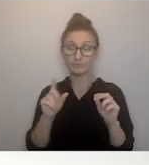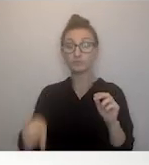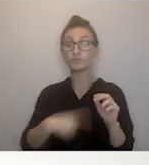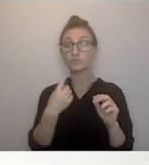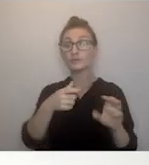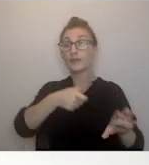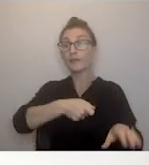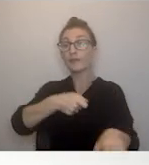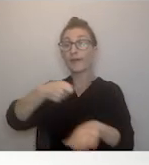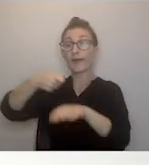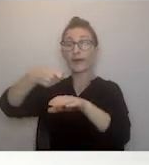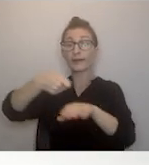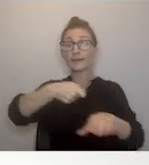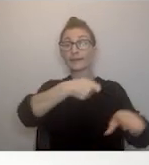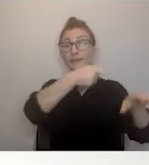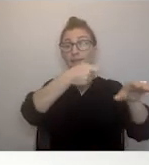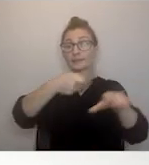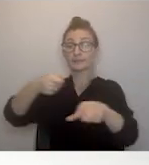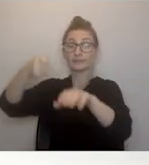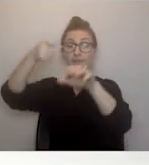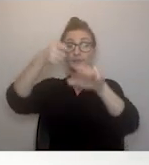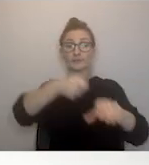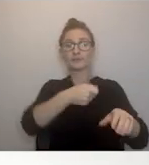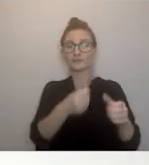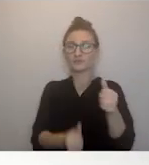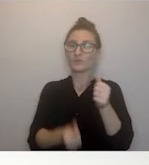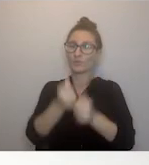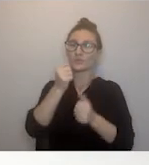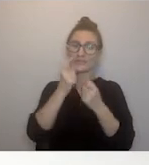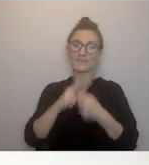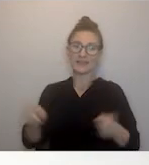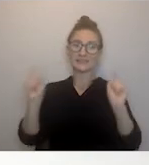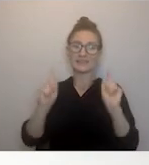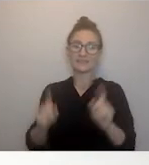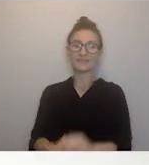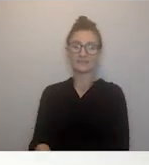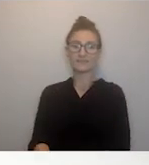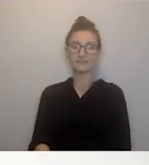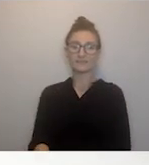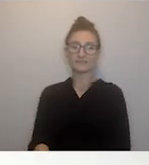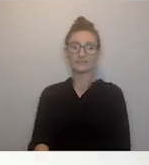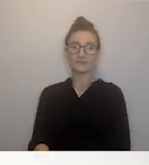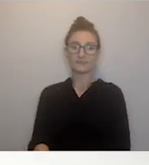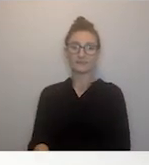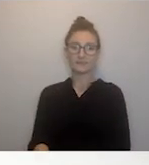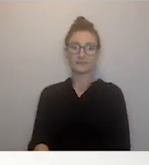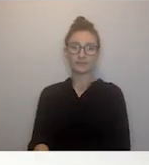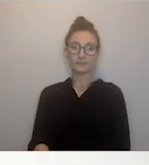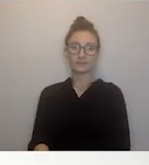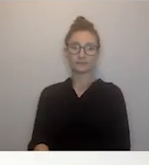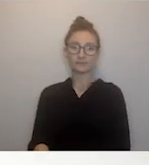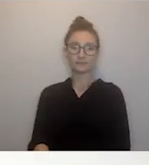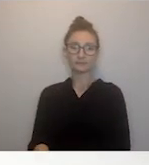you are guiding a motion that they can naturally do with their wrist, is going to be the most and effective way to get everyone participating. So